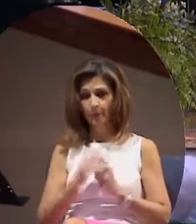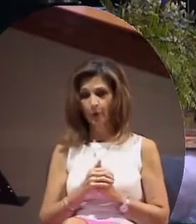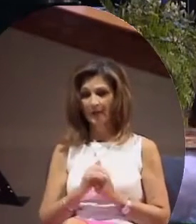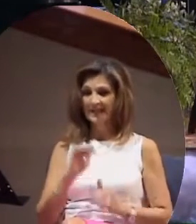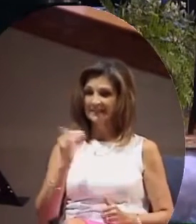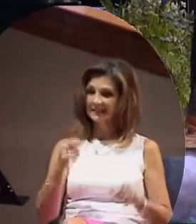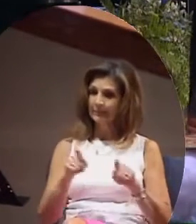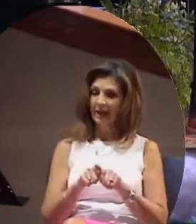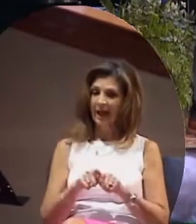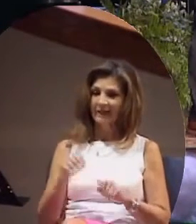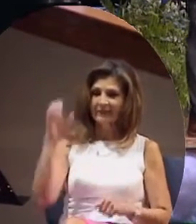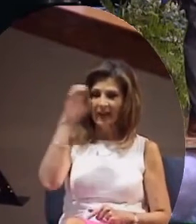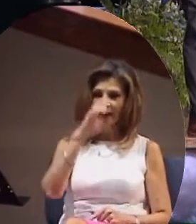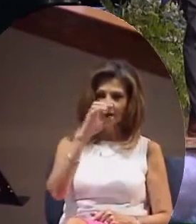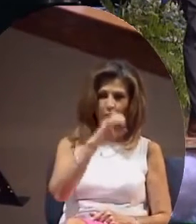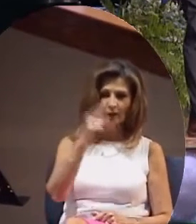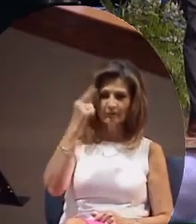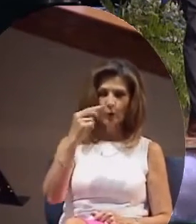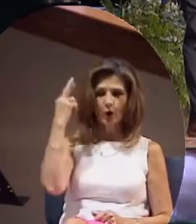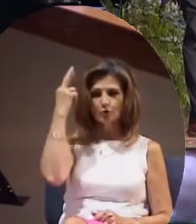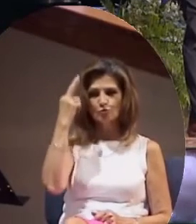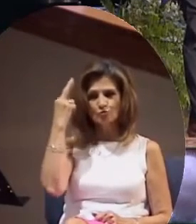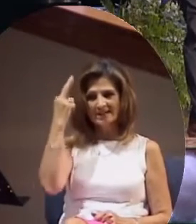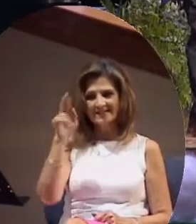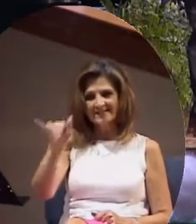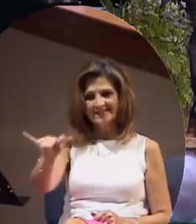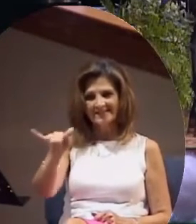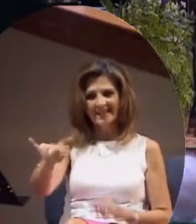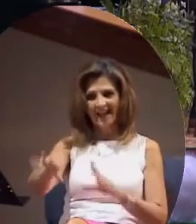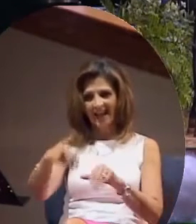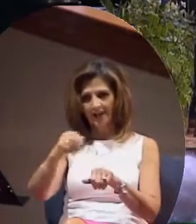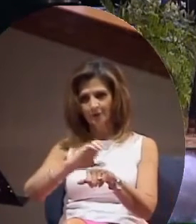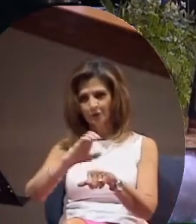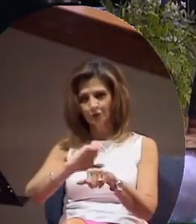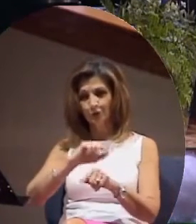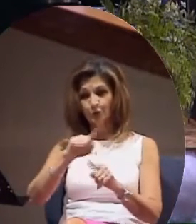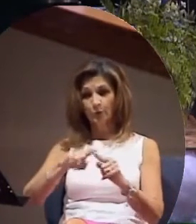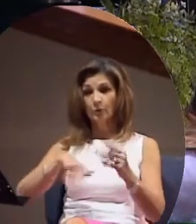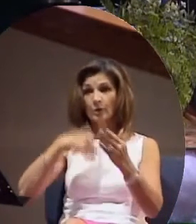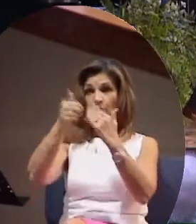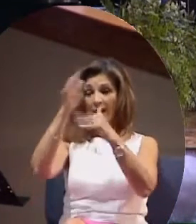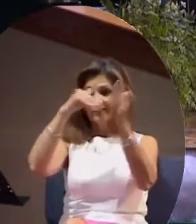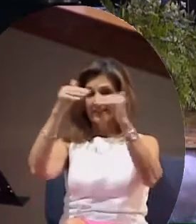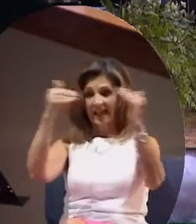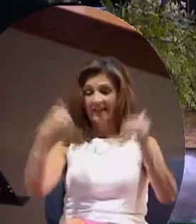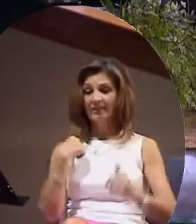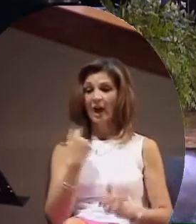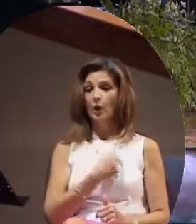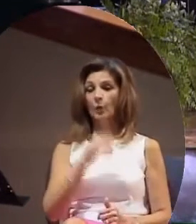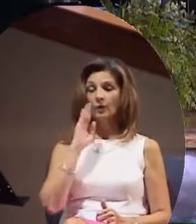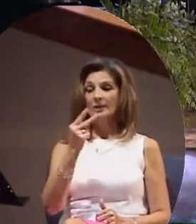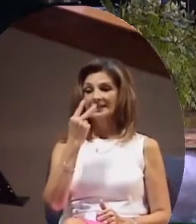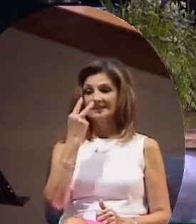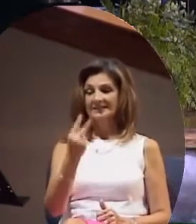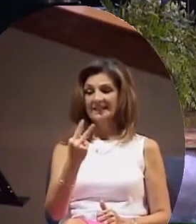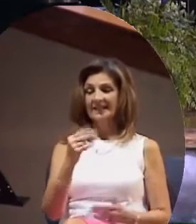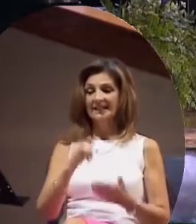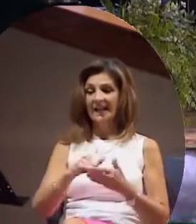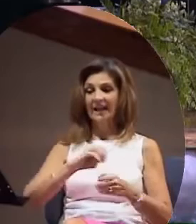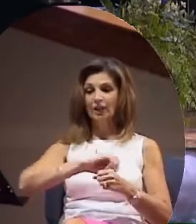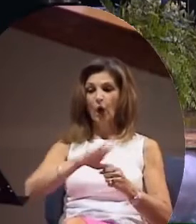almost like they was looking for a reason. And when we get to heaven, we're going to find out this COVID was an attack on the church.